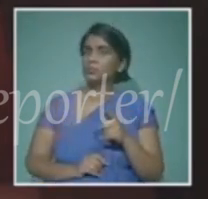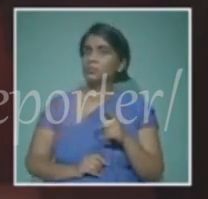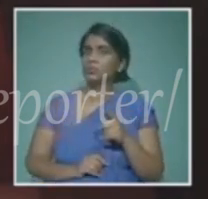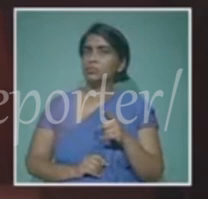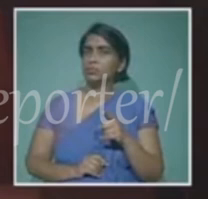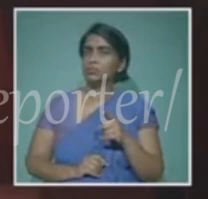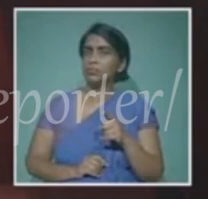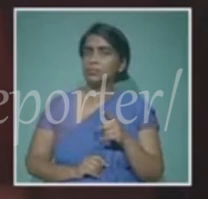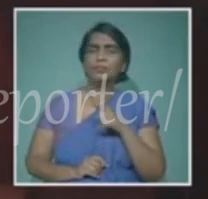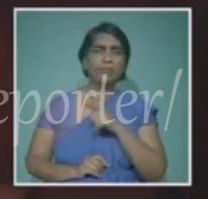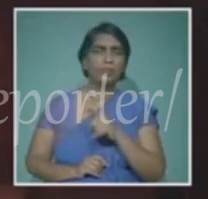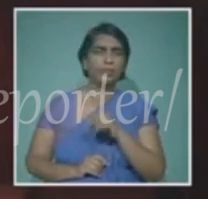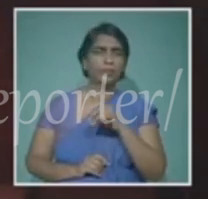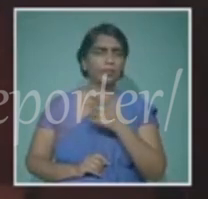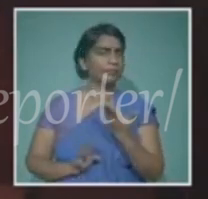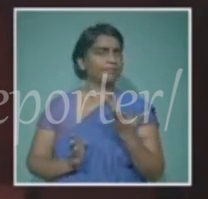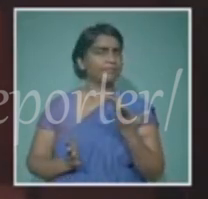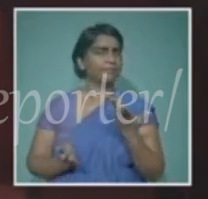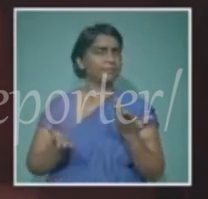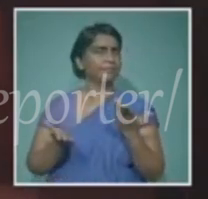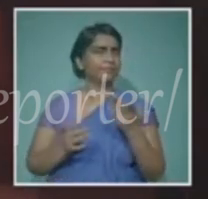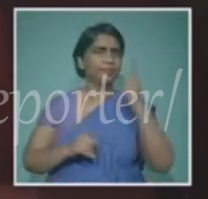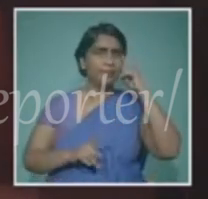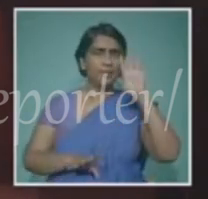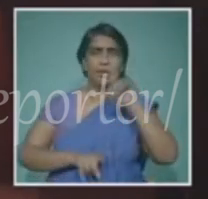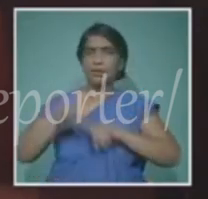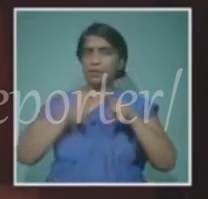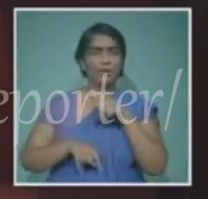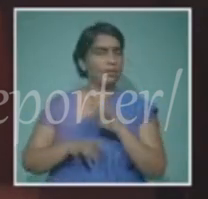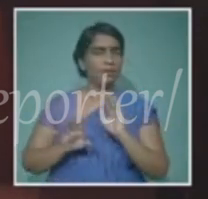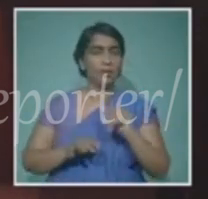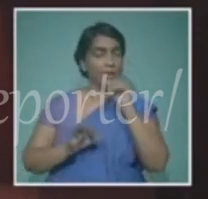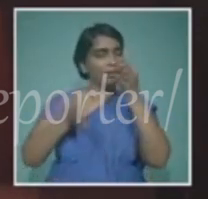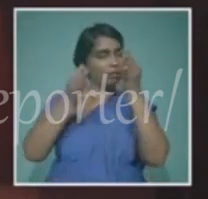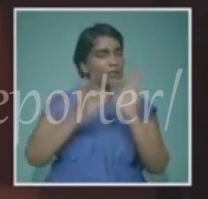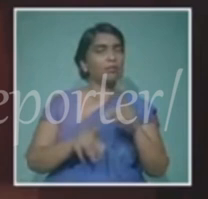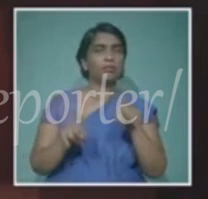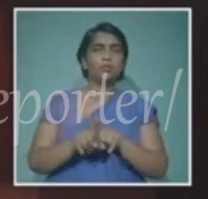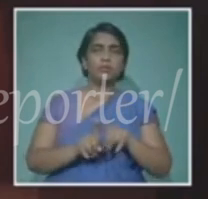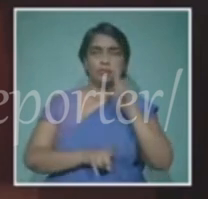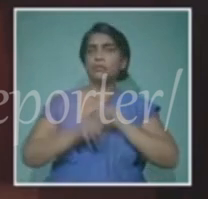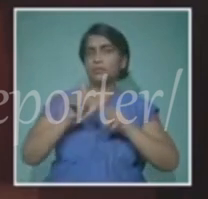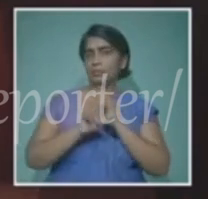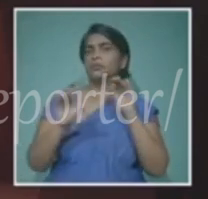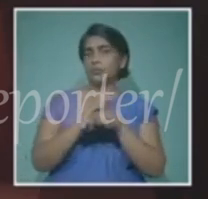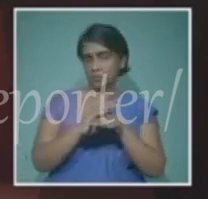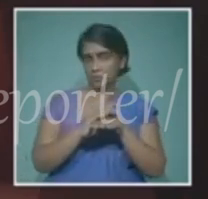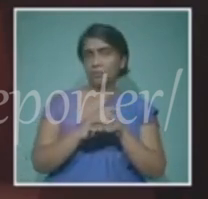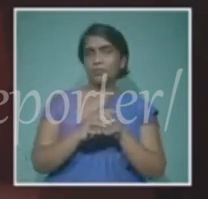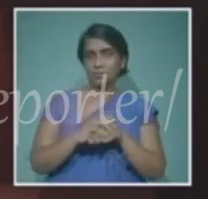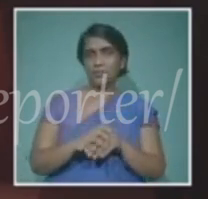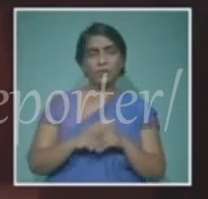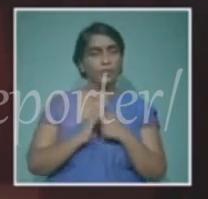and then we will go ahead with it so that it is regularized and it's formal. Then all can discuss. Honorable Prime Minister, the second point